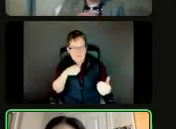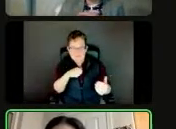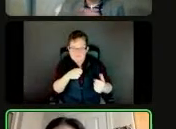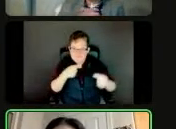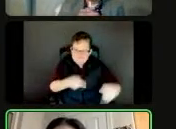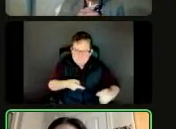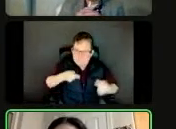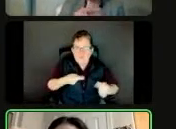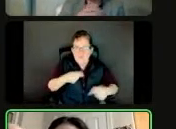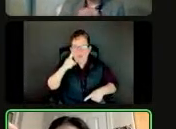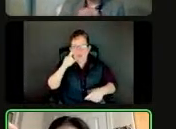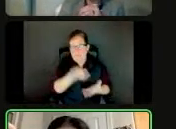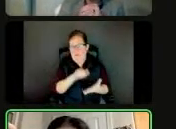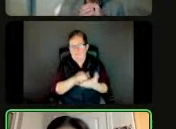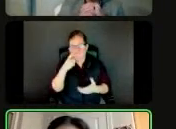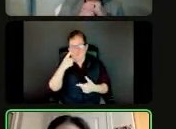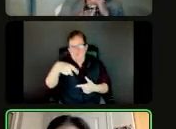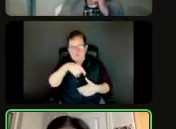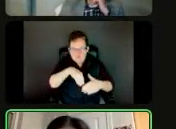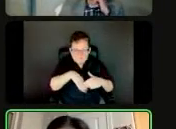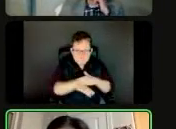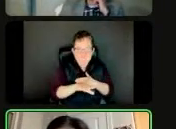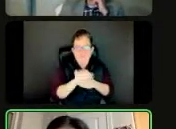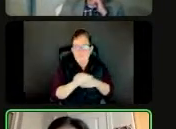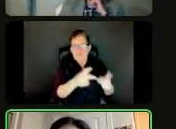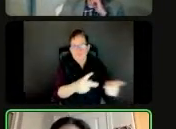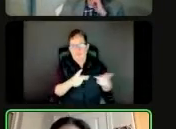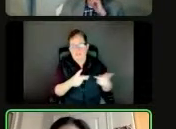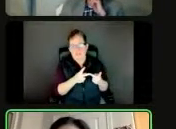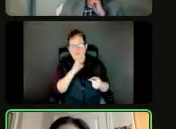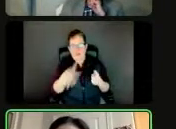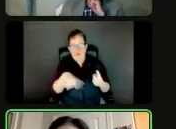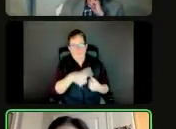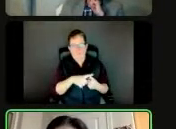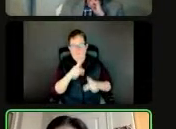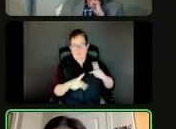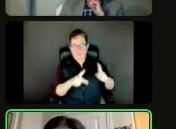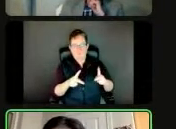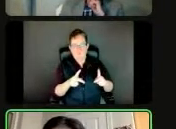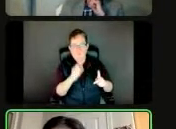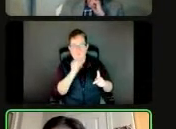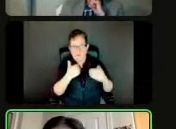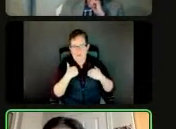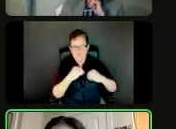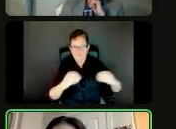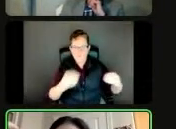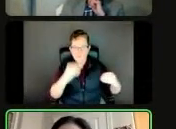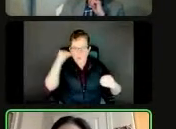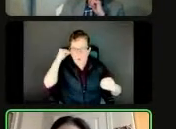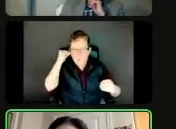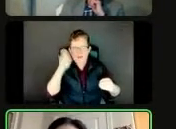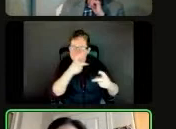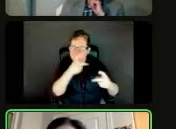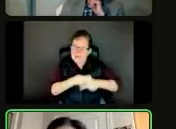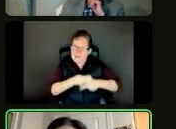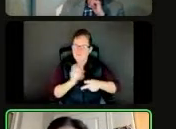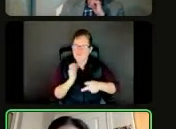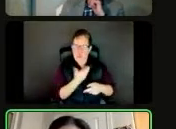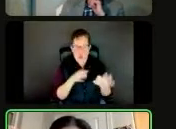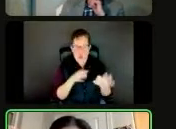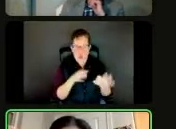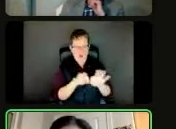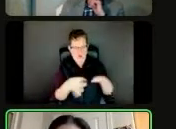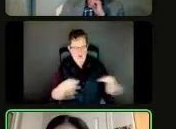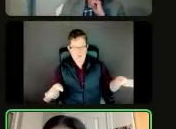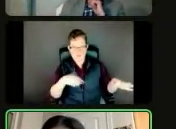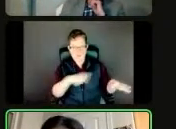spaces. So when we speak about the unsheltered, we have to be a little bit more mindful of our language I mean, I think of this one individual that I